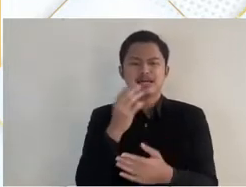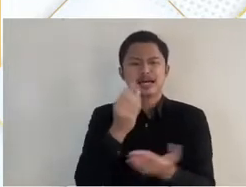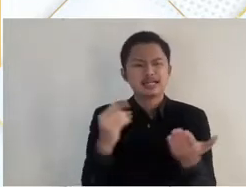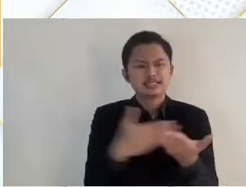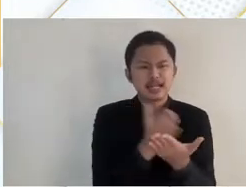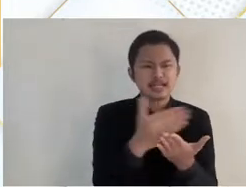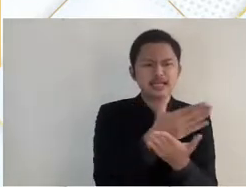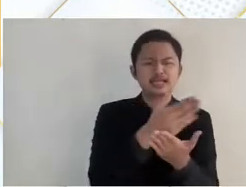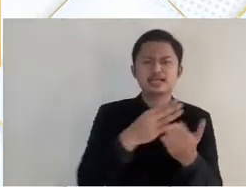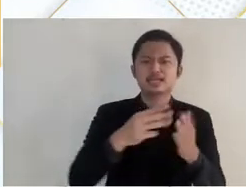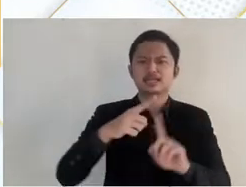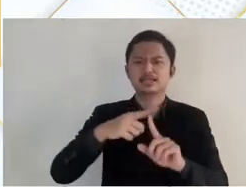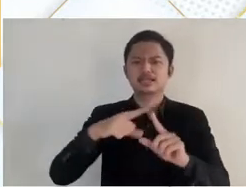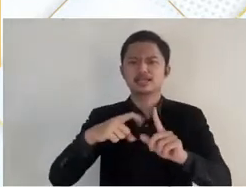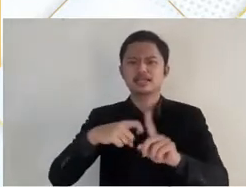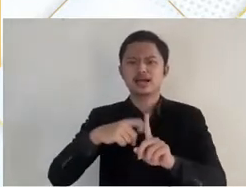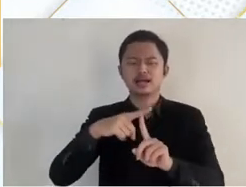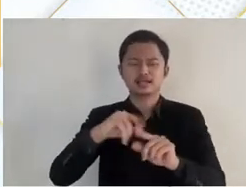level was seamless.